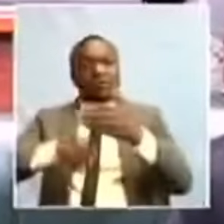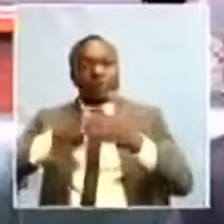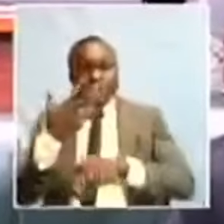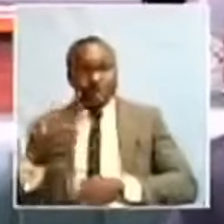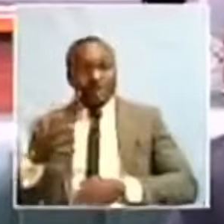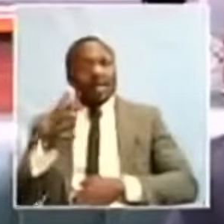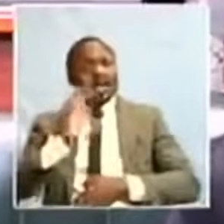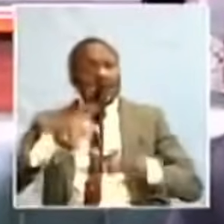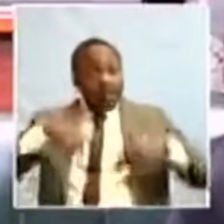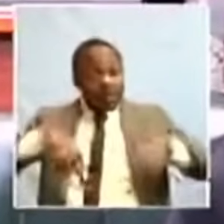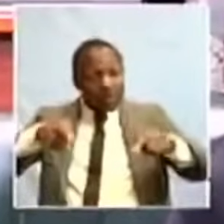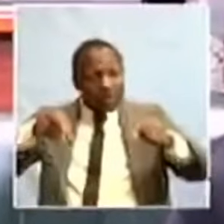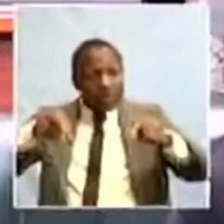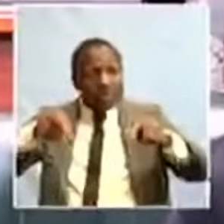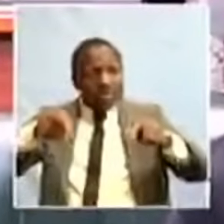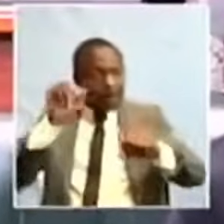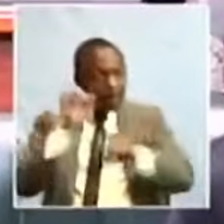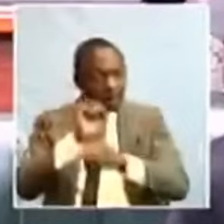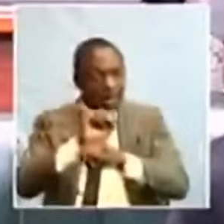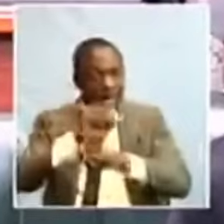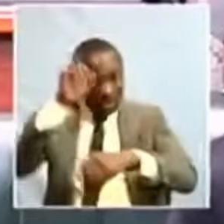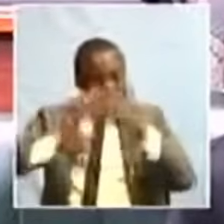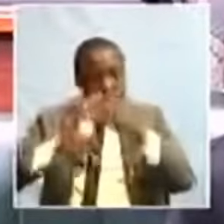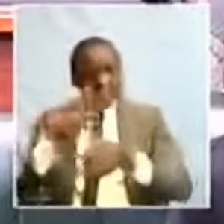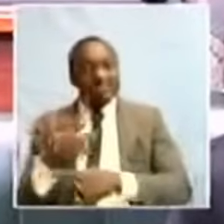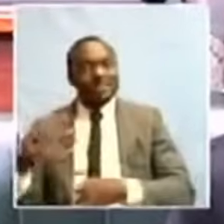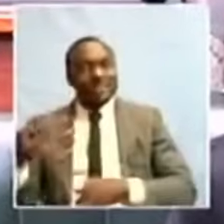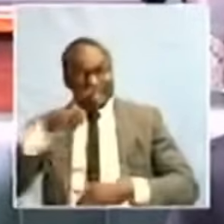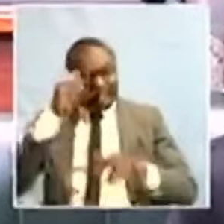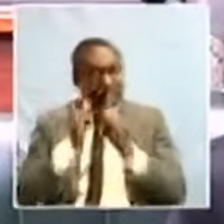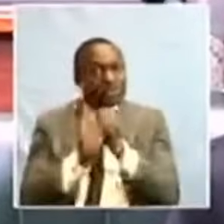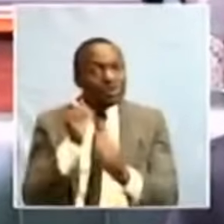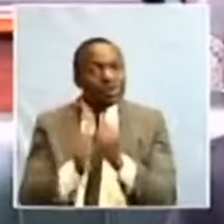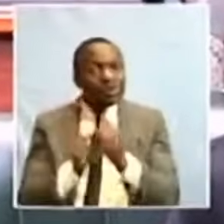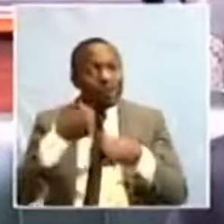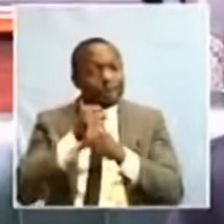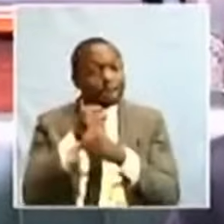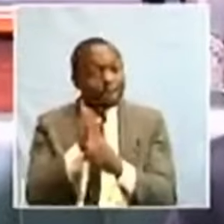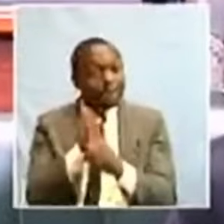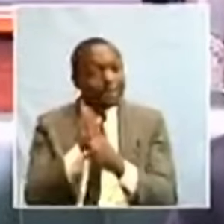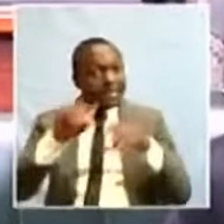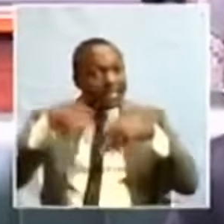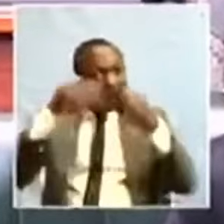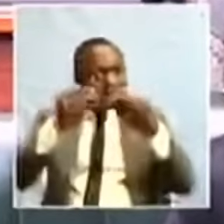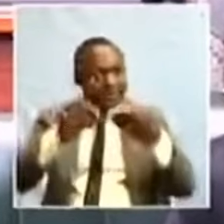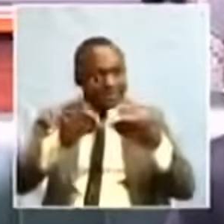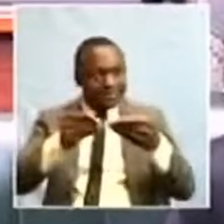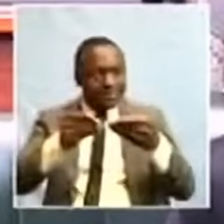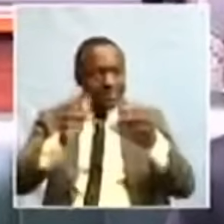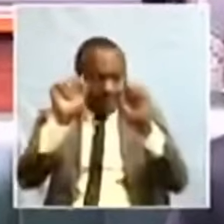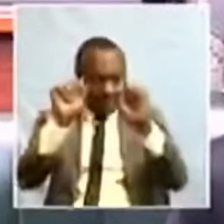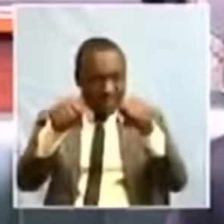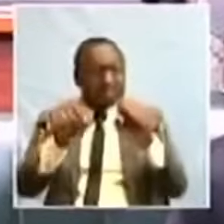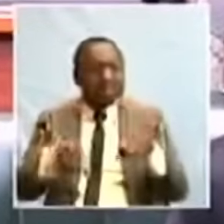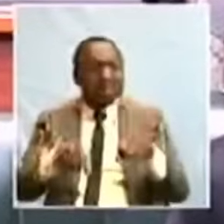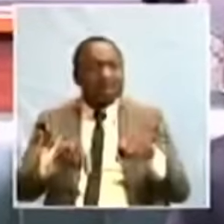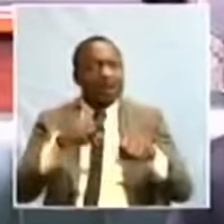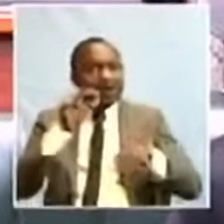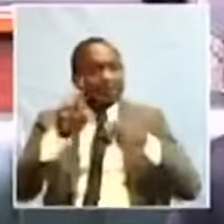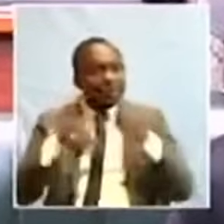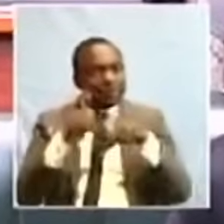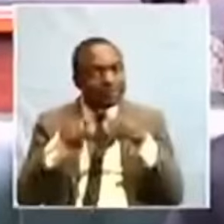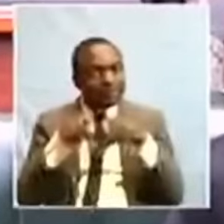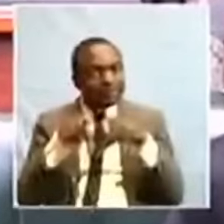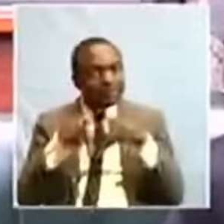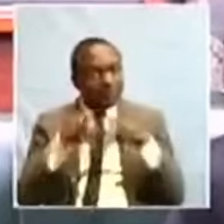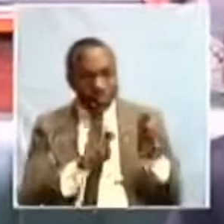your road, sir, is working on the cost of living because it gives ability for the people